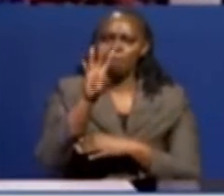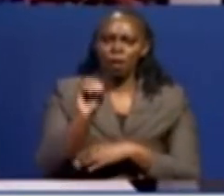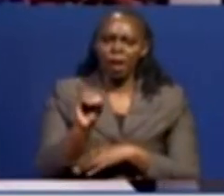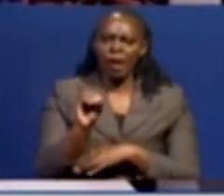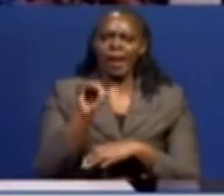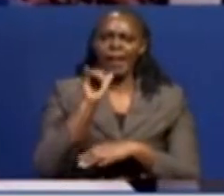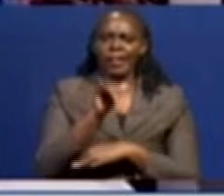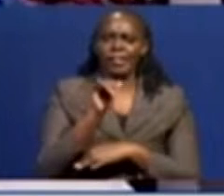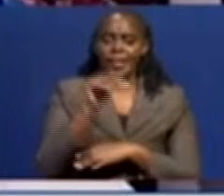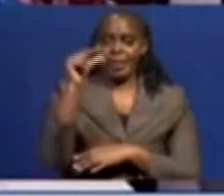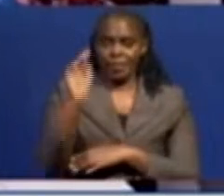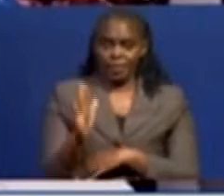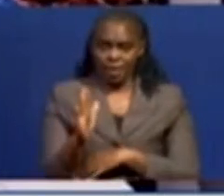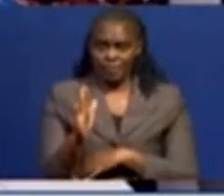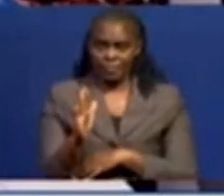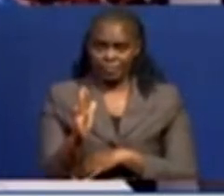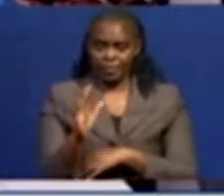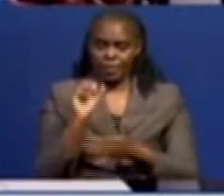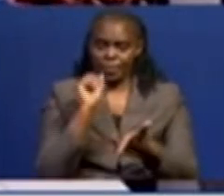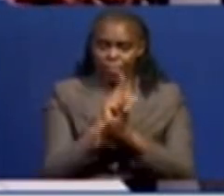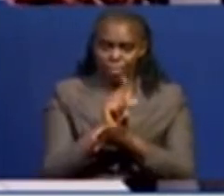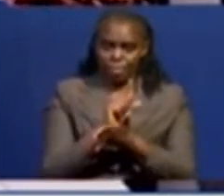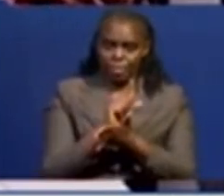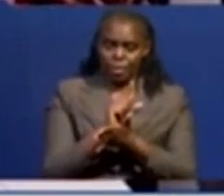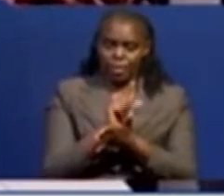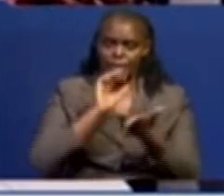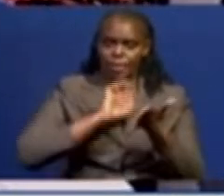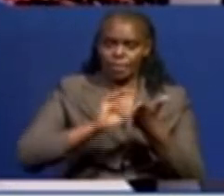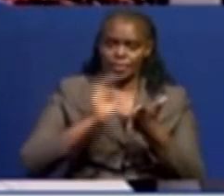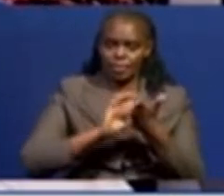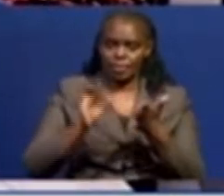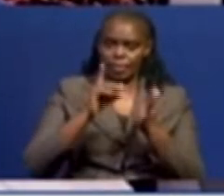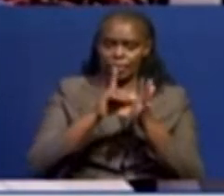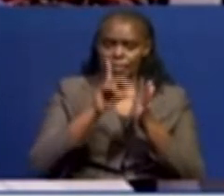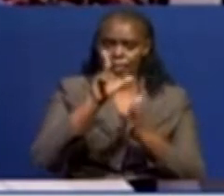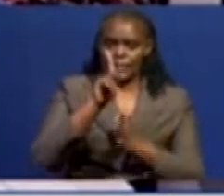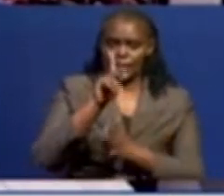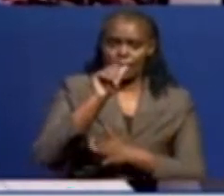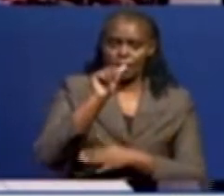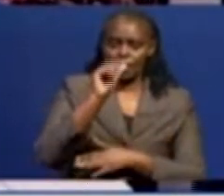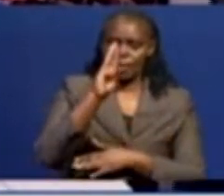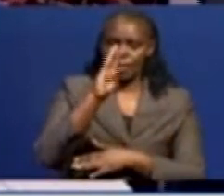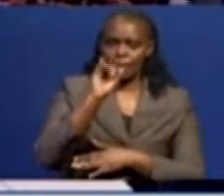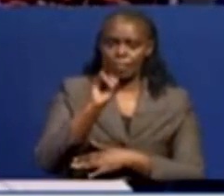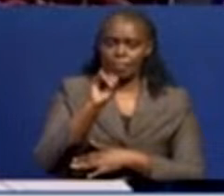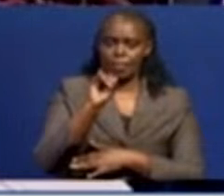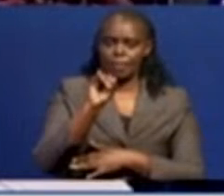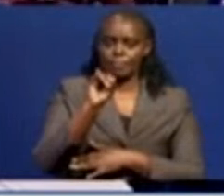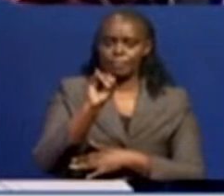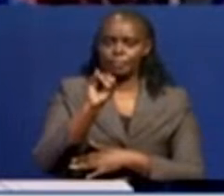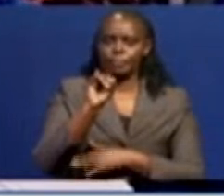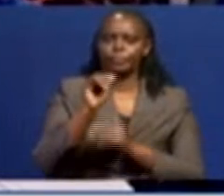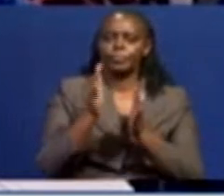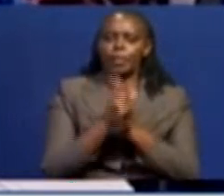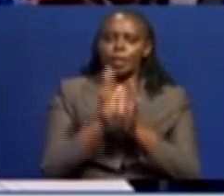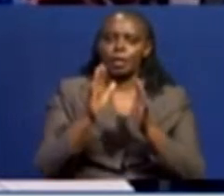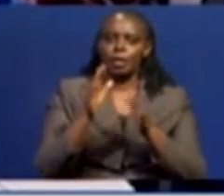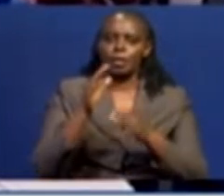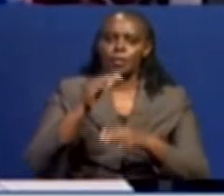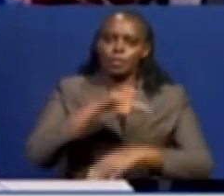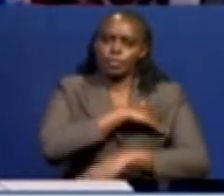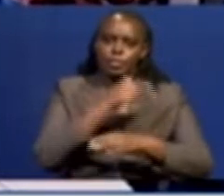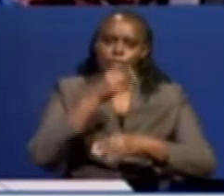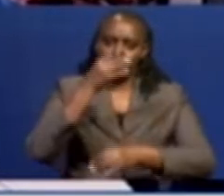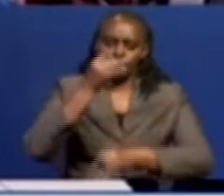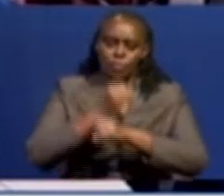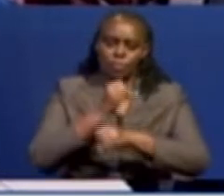page 140, that the governor do dismiss the county secretary, Dr. Kiambi Adero Thambura, and